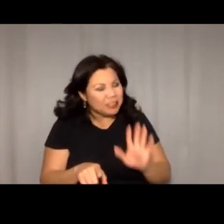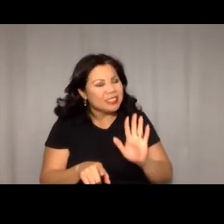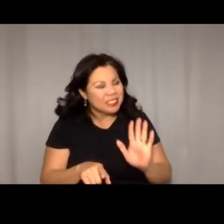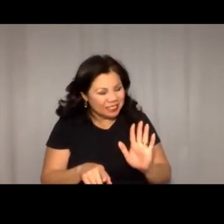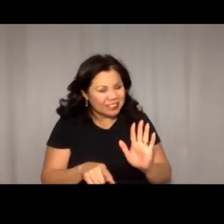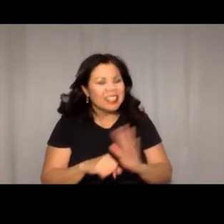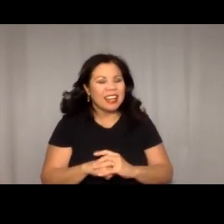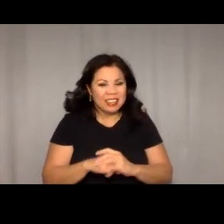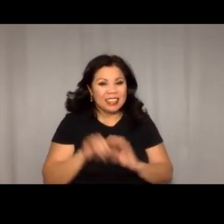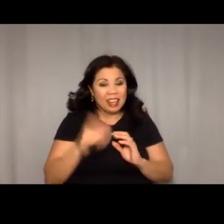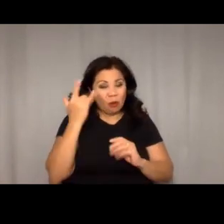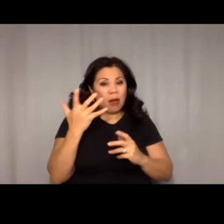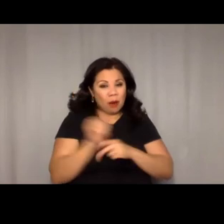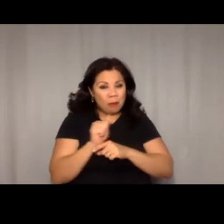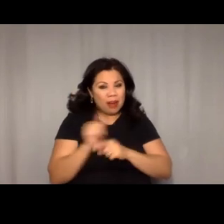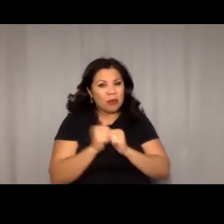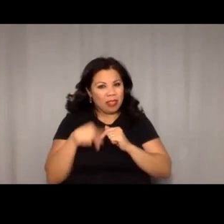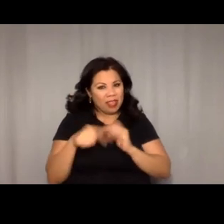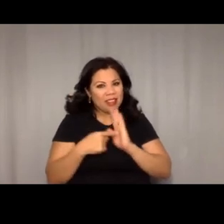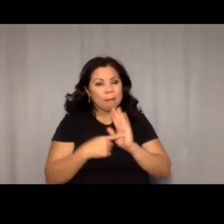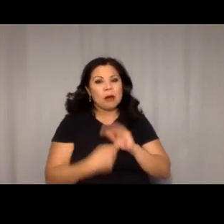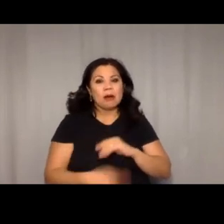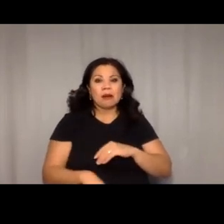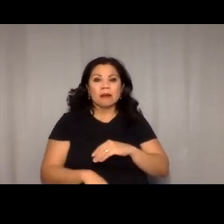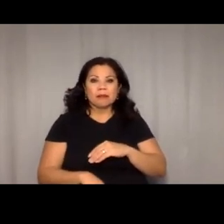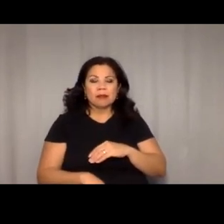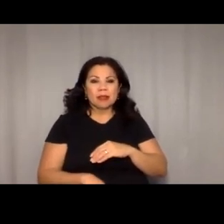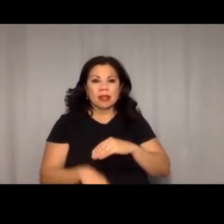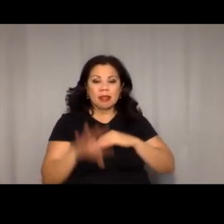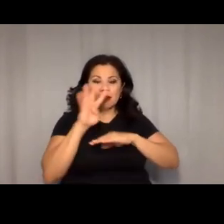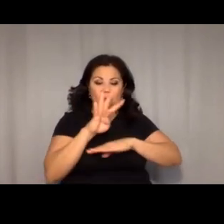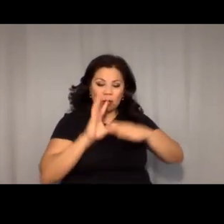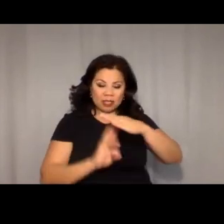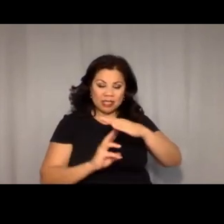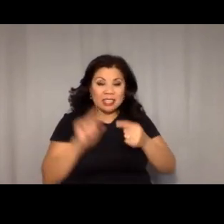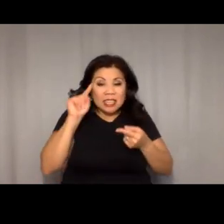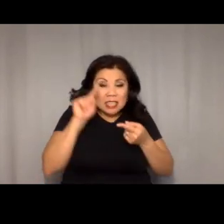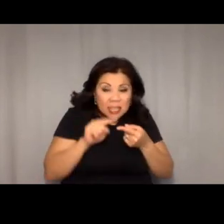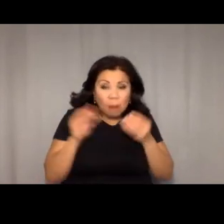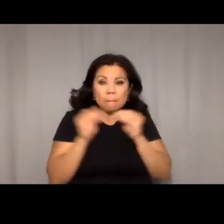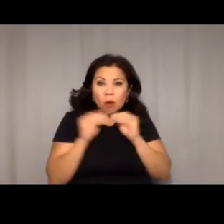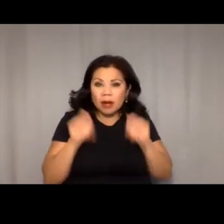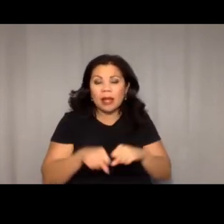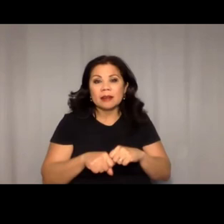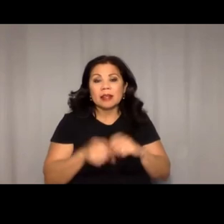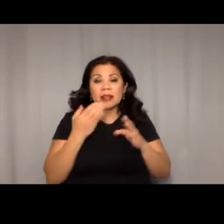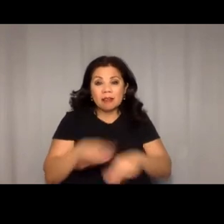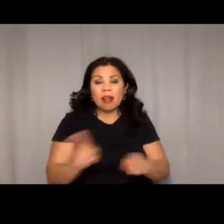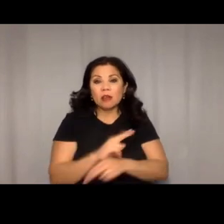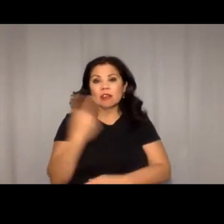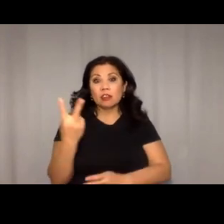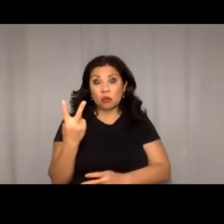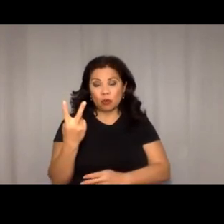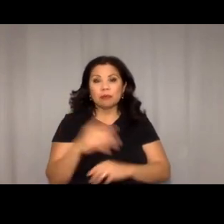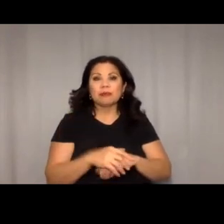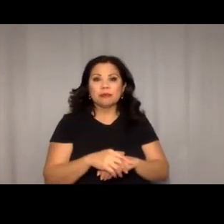example, right? Because look, 4 divided by 6, you can simplify that. You can divide by 2, top and